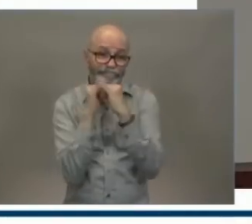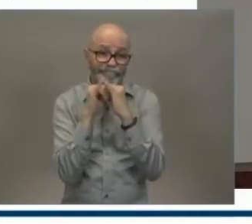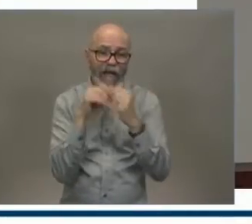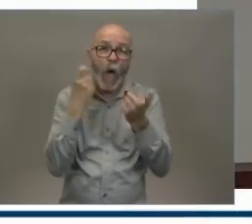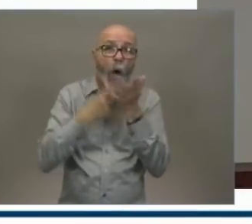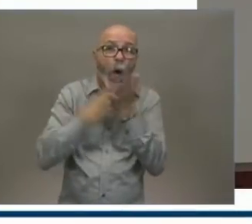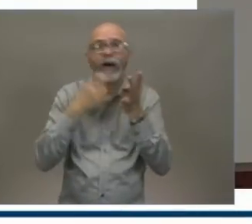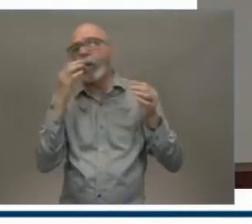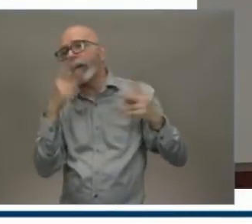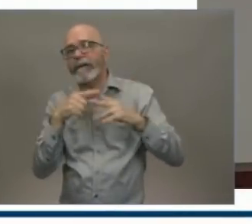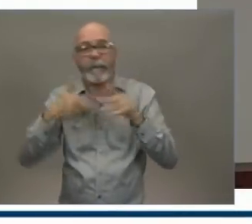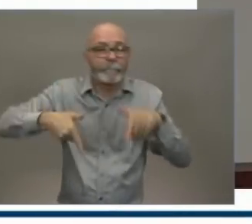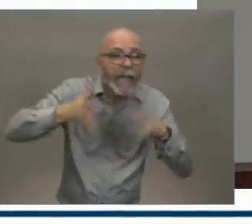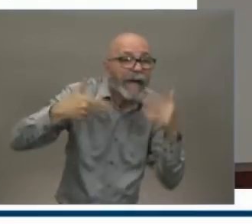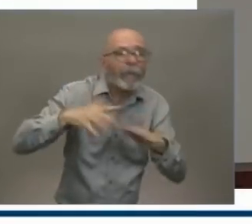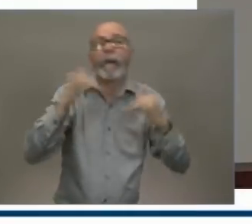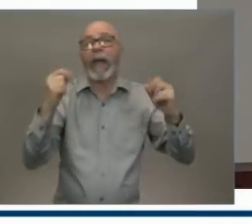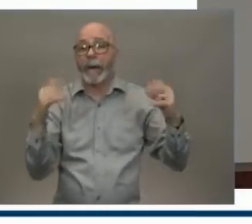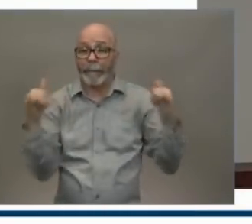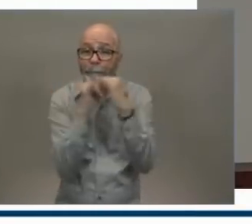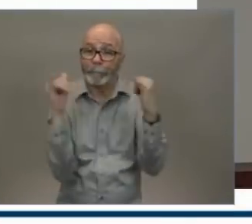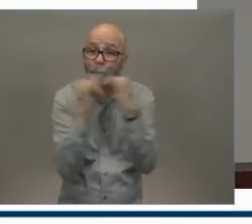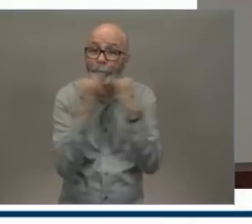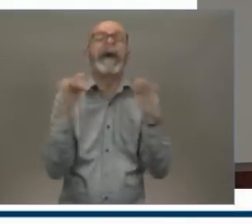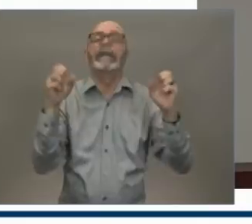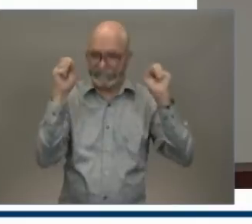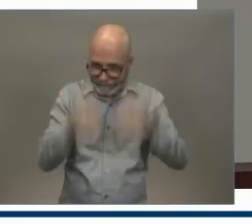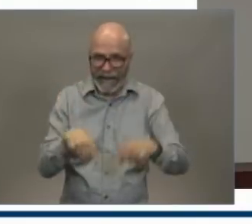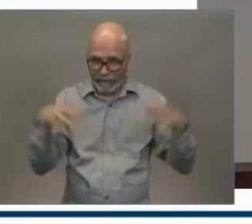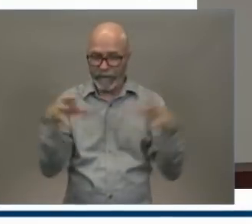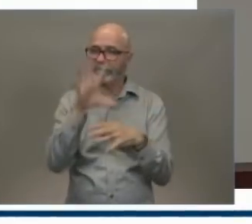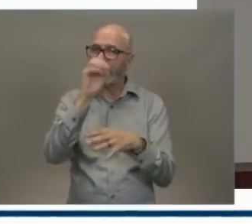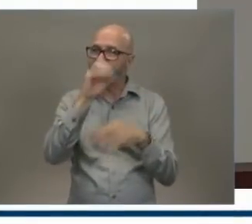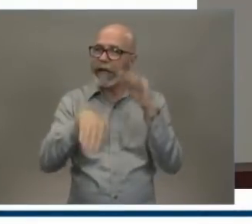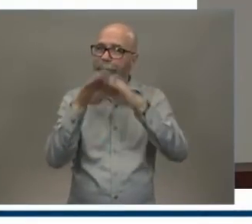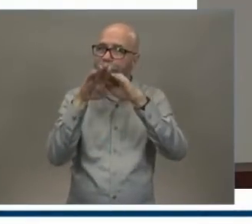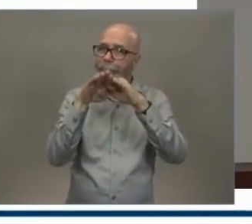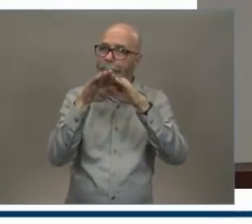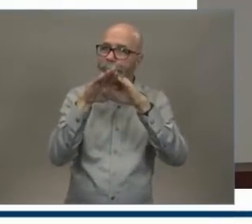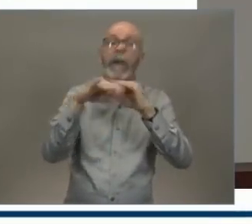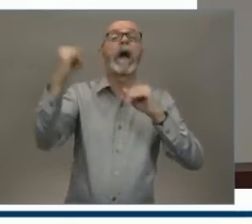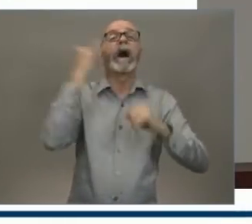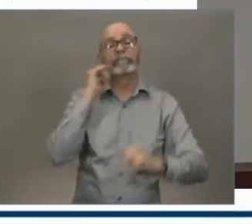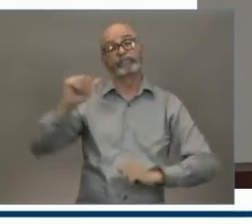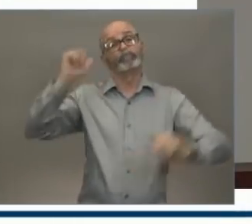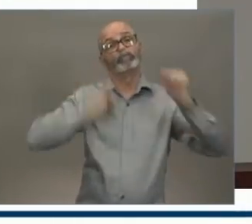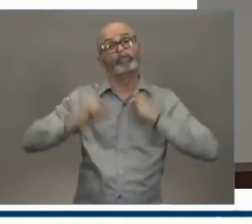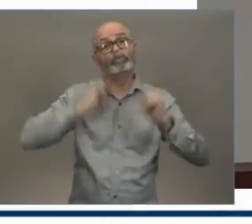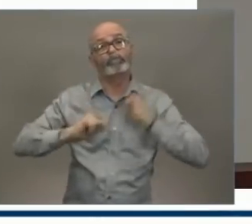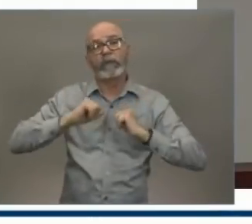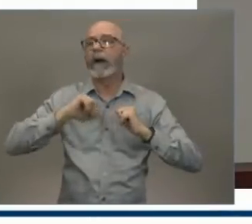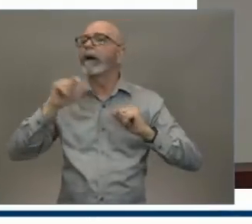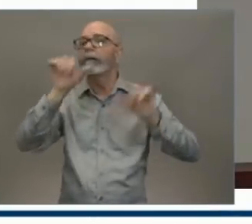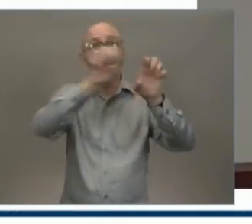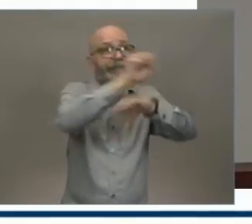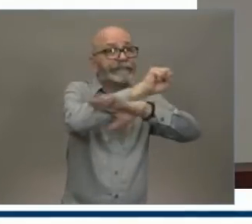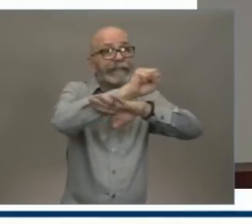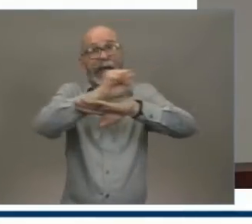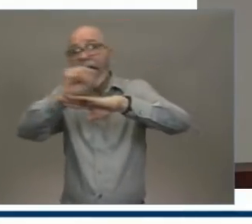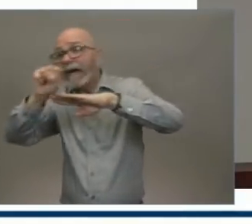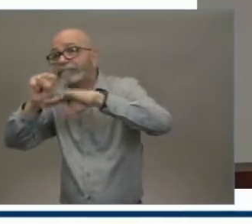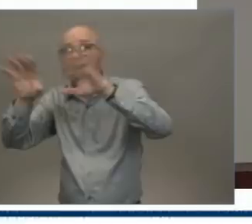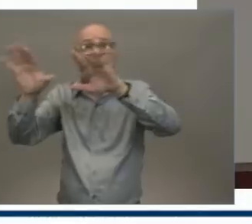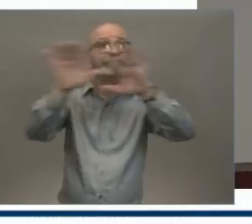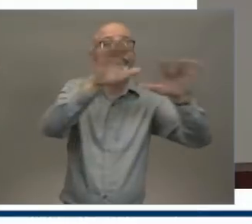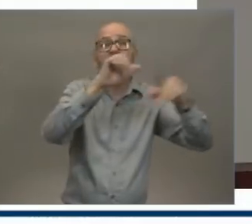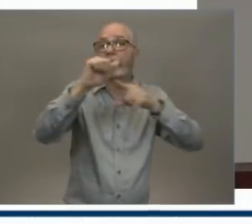and competitions. And for artists and performers, as of Monday, they can continue to rehearse and hold classes, but now they